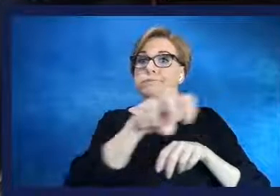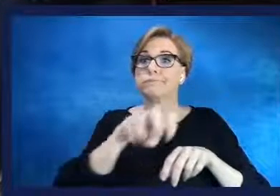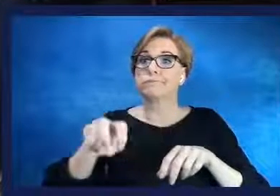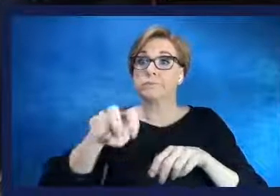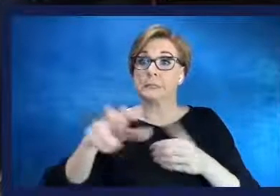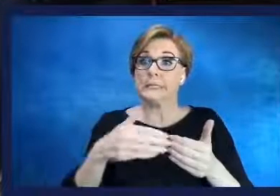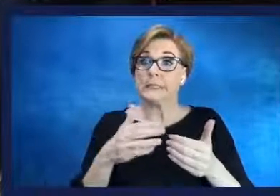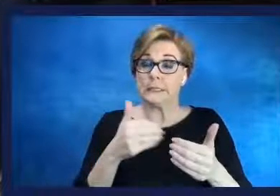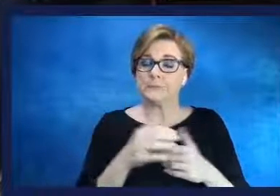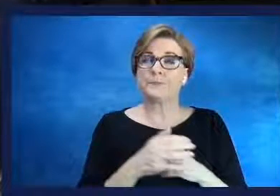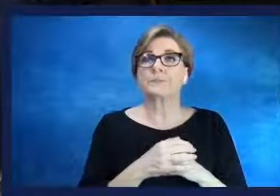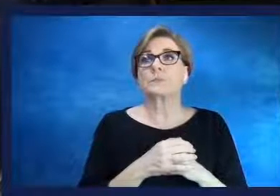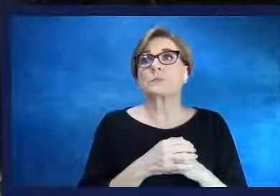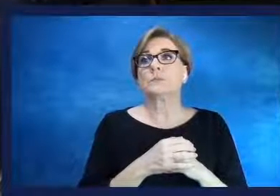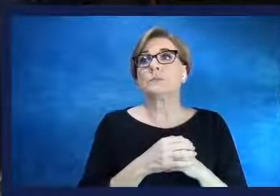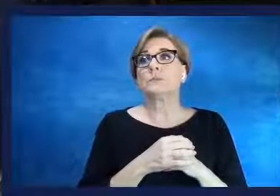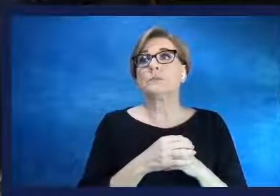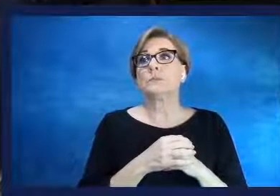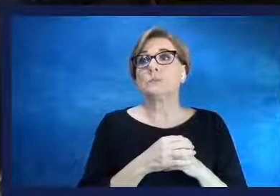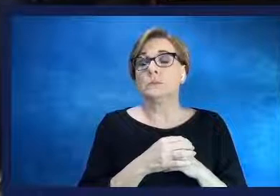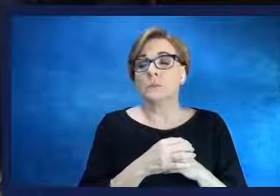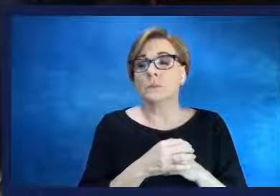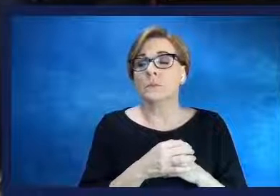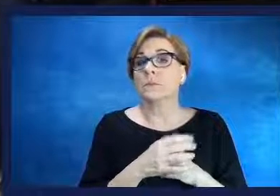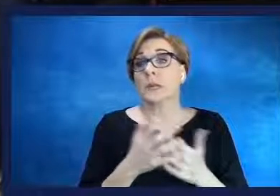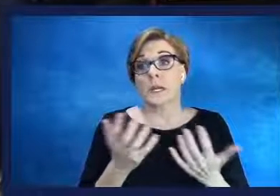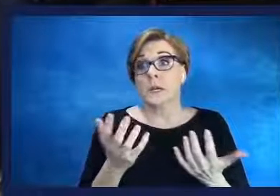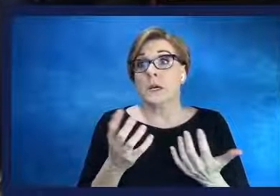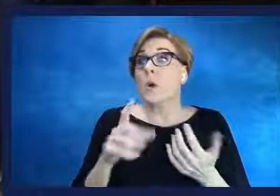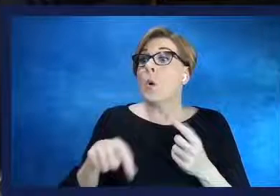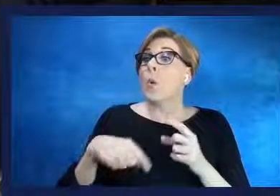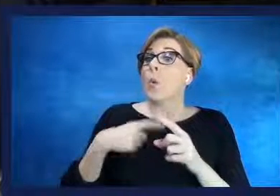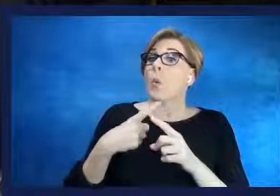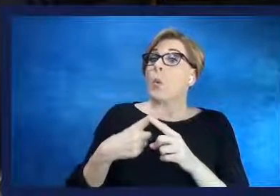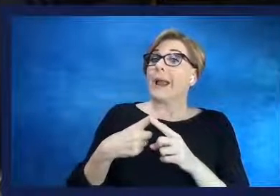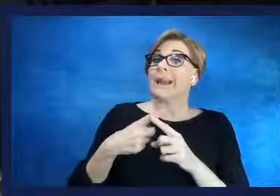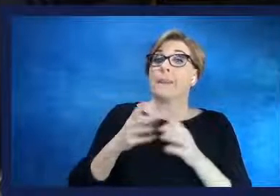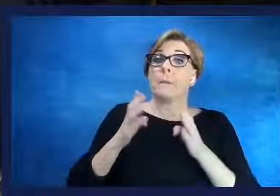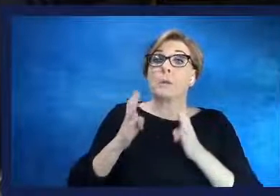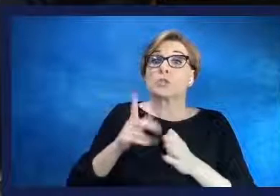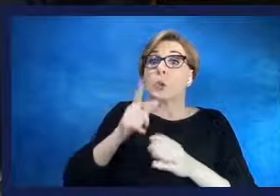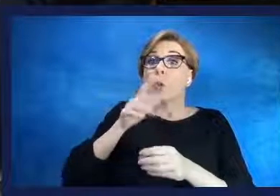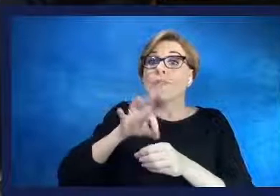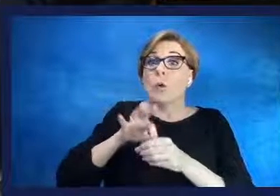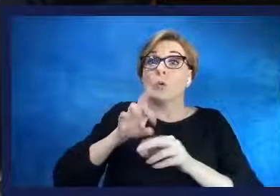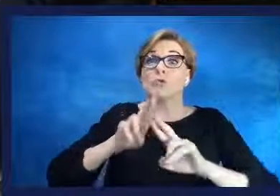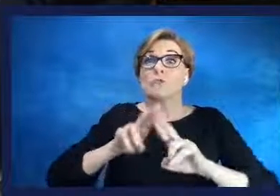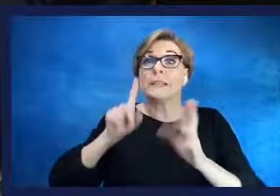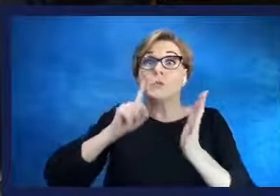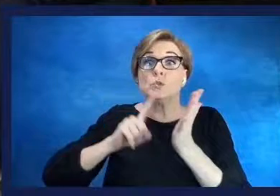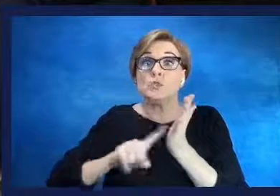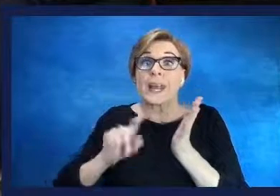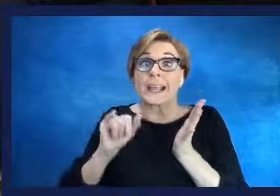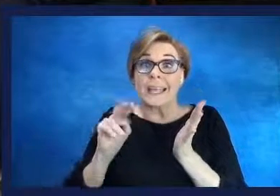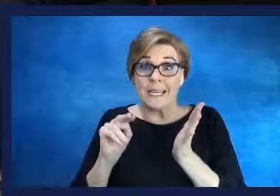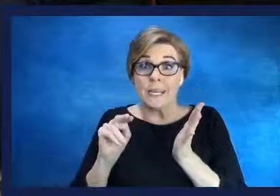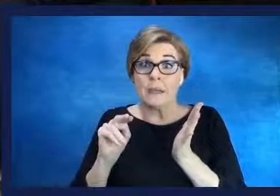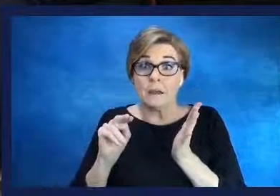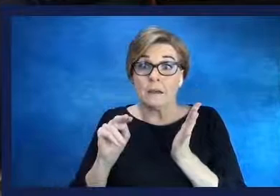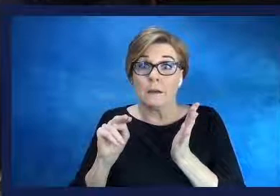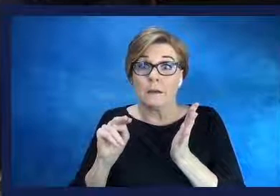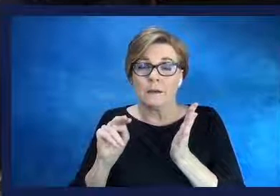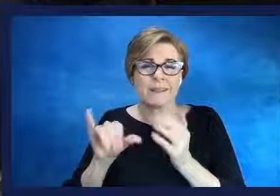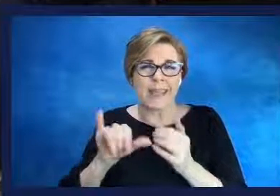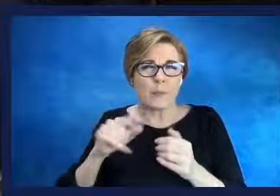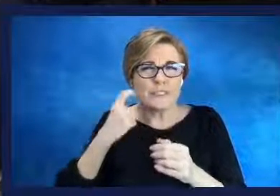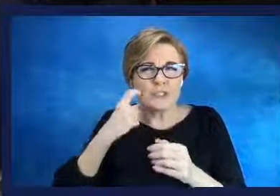check-in, so it's very easy. So right when that voter is going to check into the process, as was demonstrated on the video, we have what we call